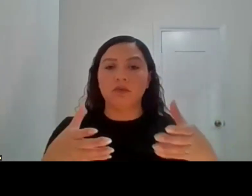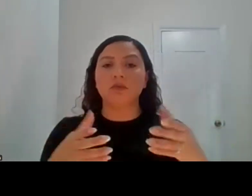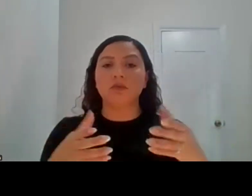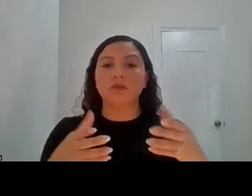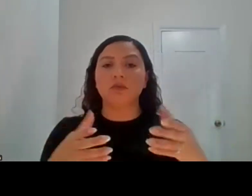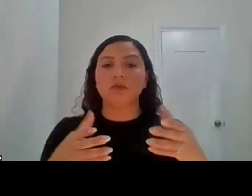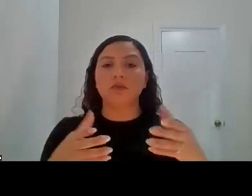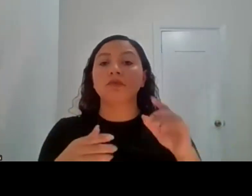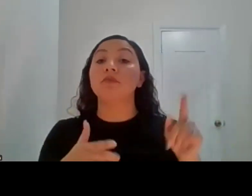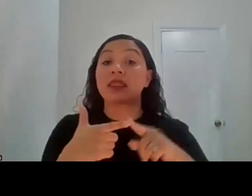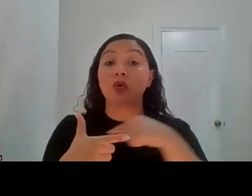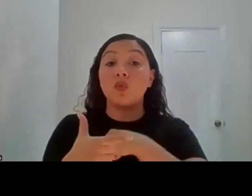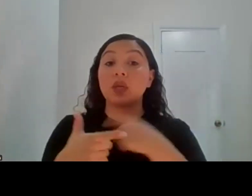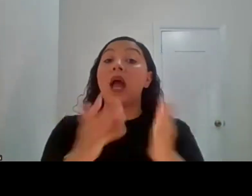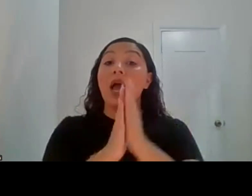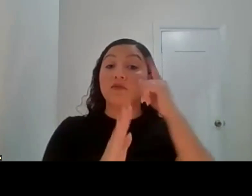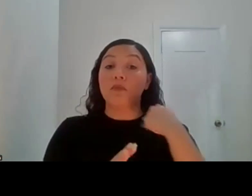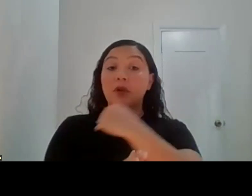serve as liaisons,